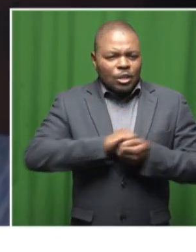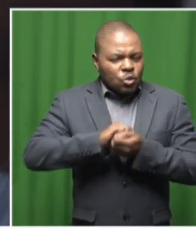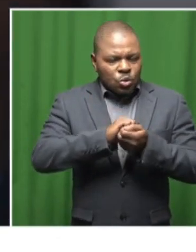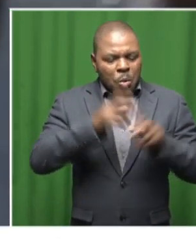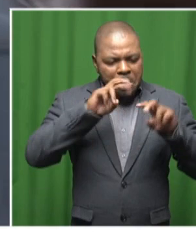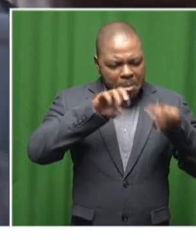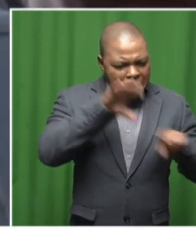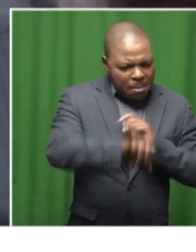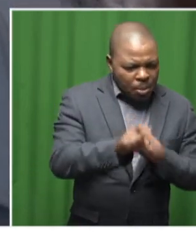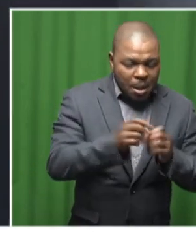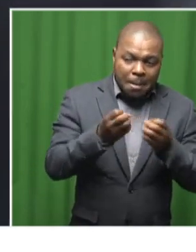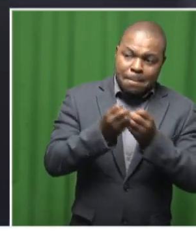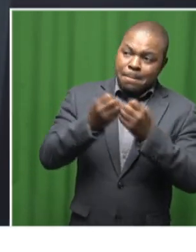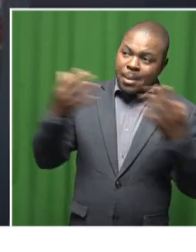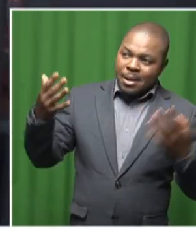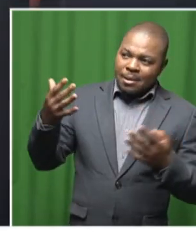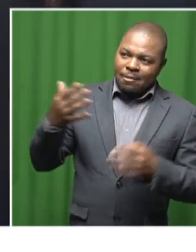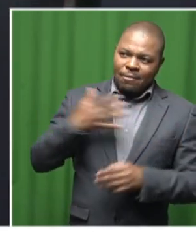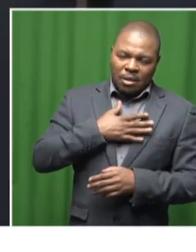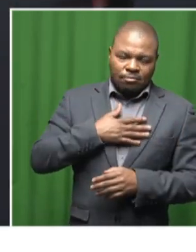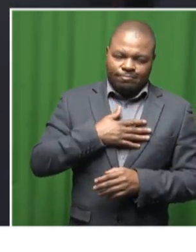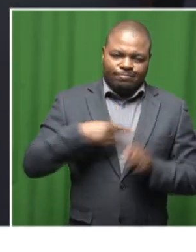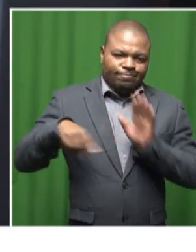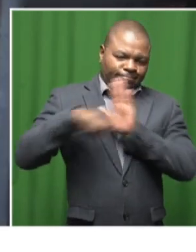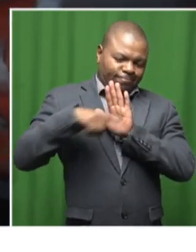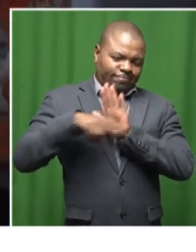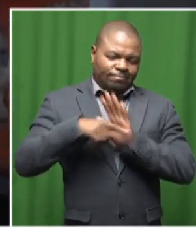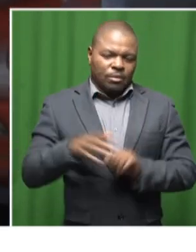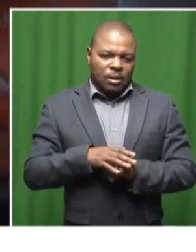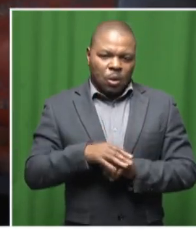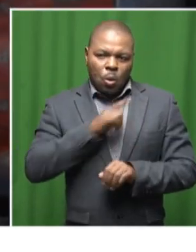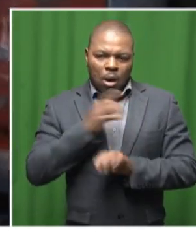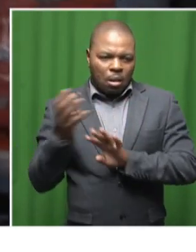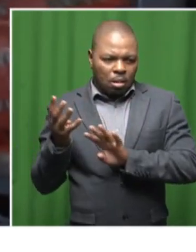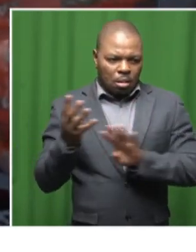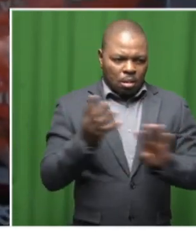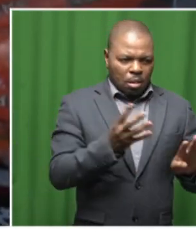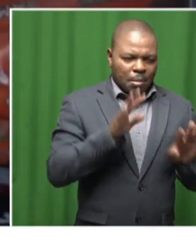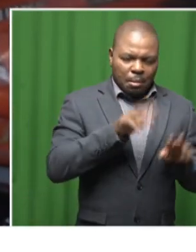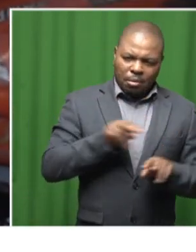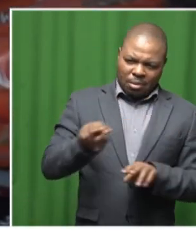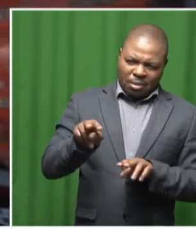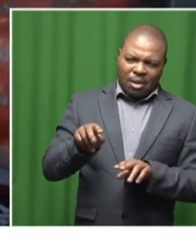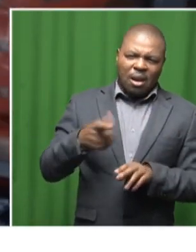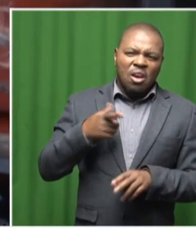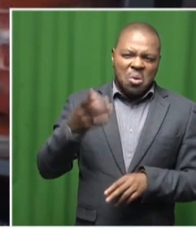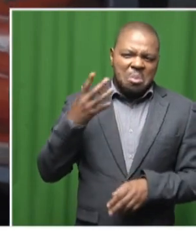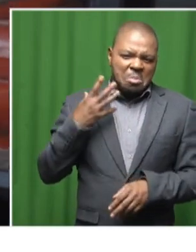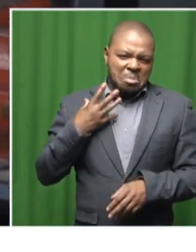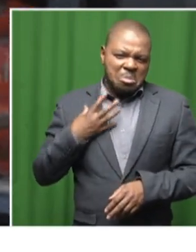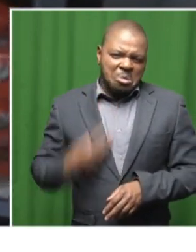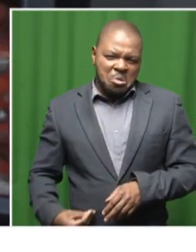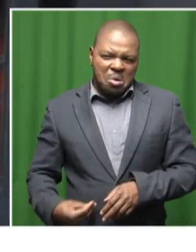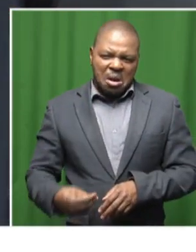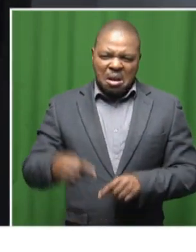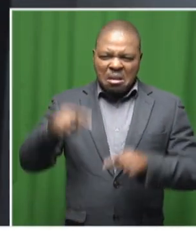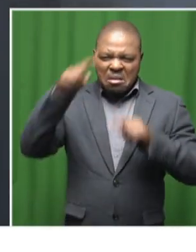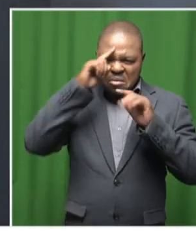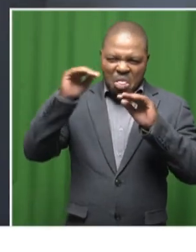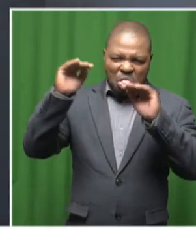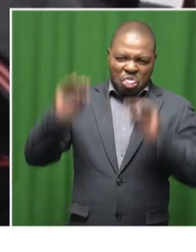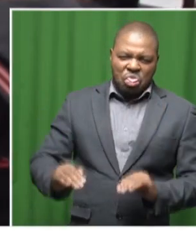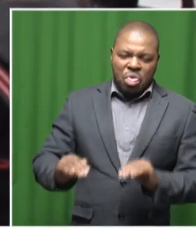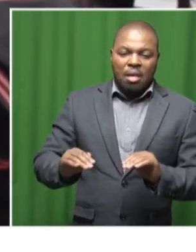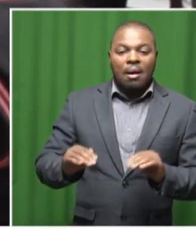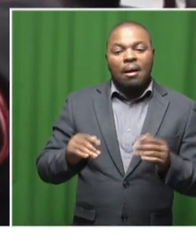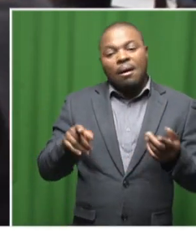actually that many of them are feeling stigmatized. Every time you go there, you are made to feel poor, less than, and half the time